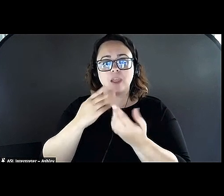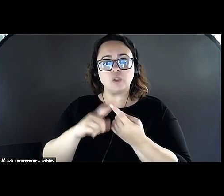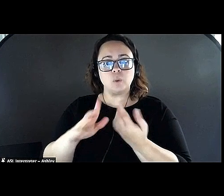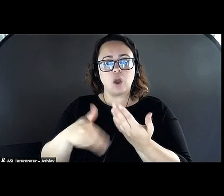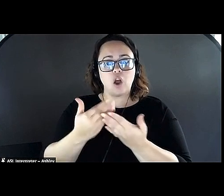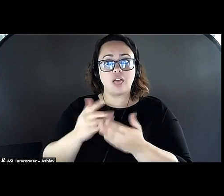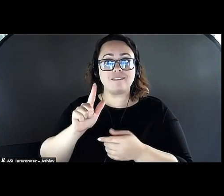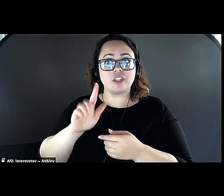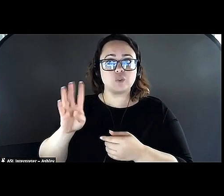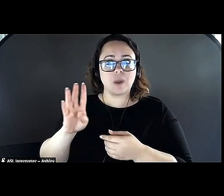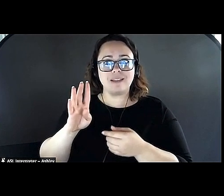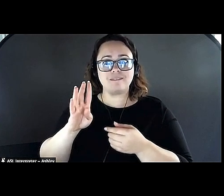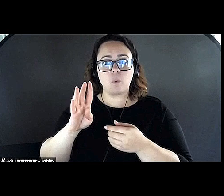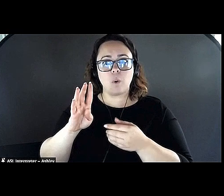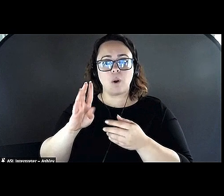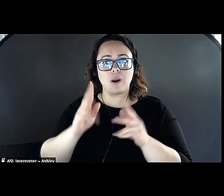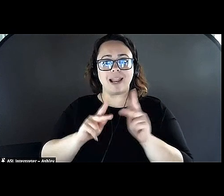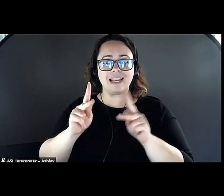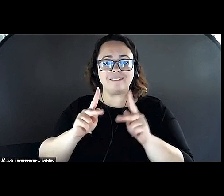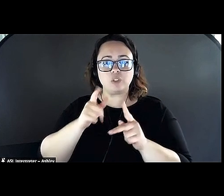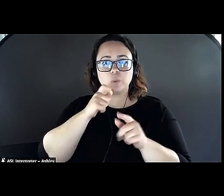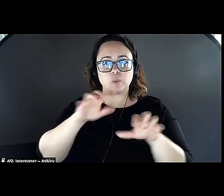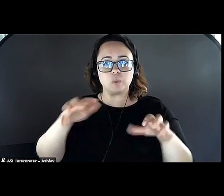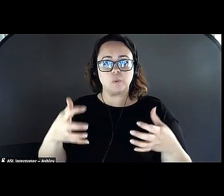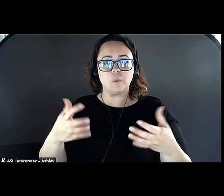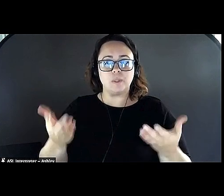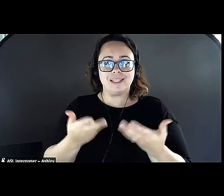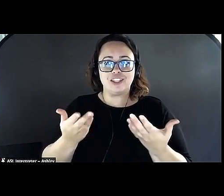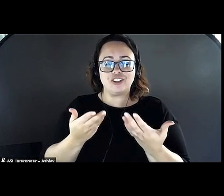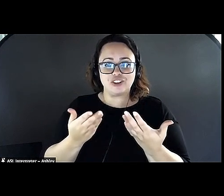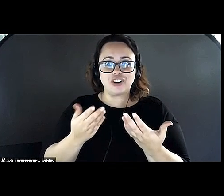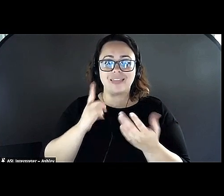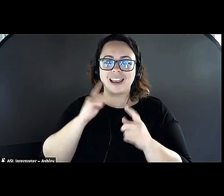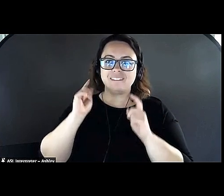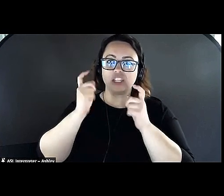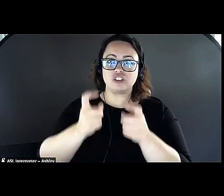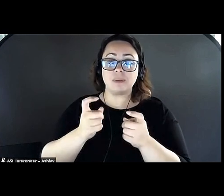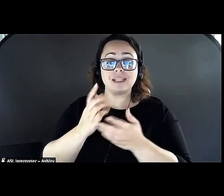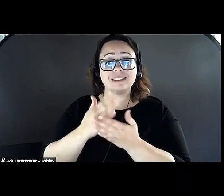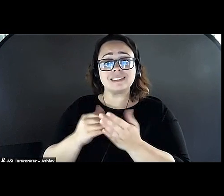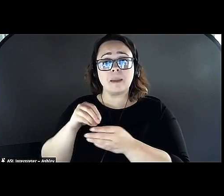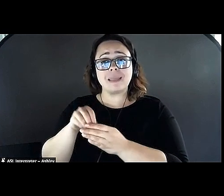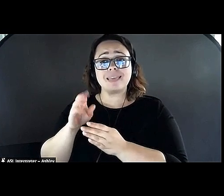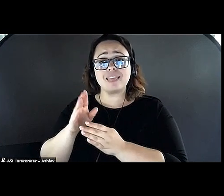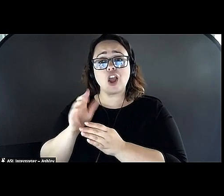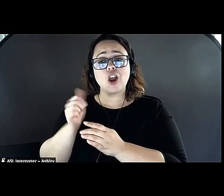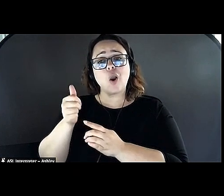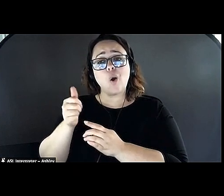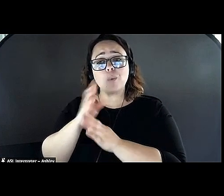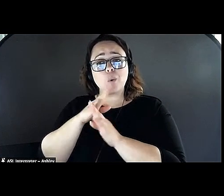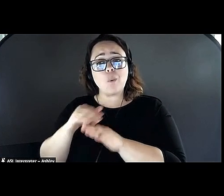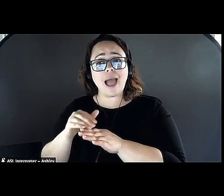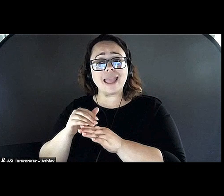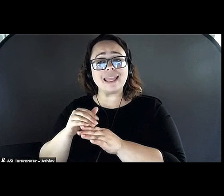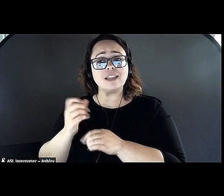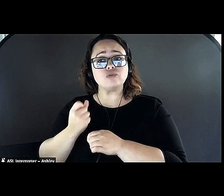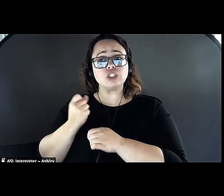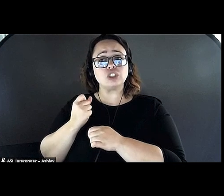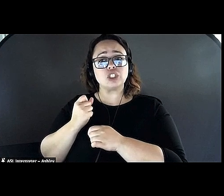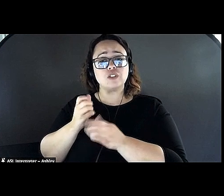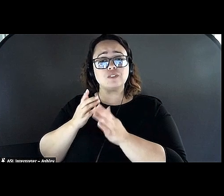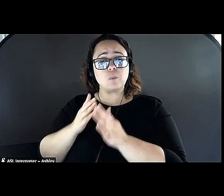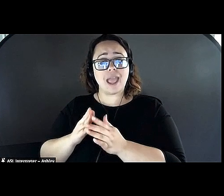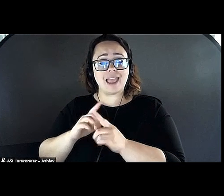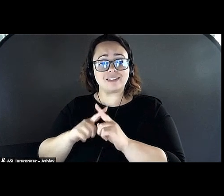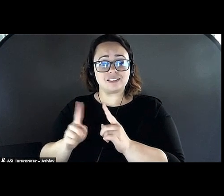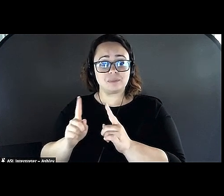24 cohorts that have contributed, some in their own quiet and reserved ways, but